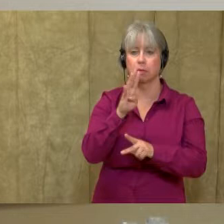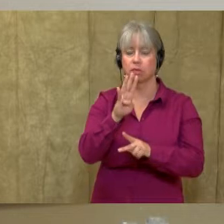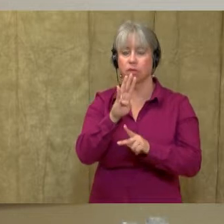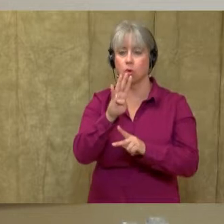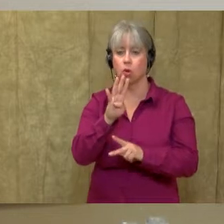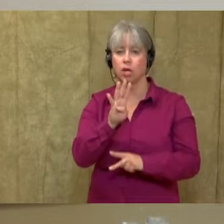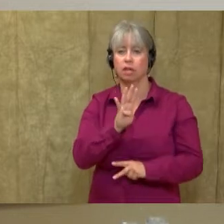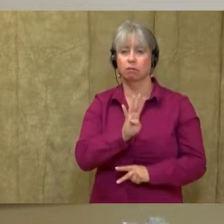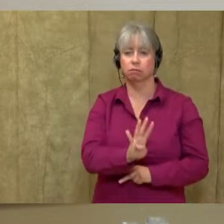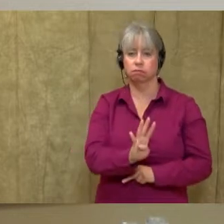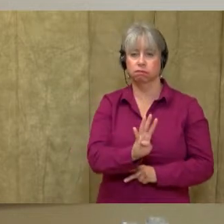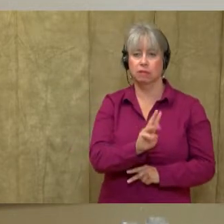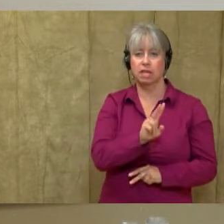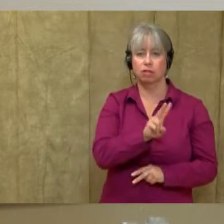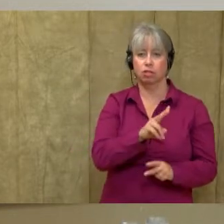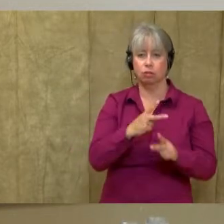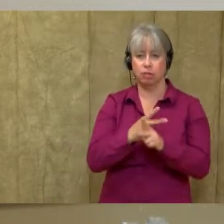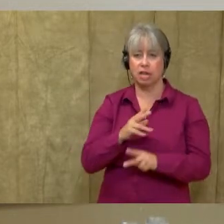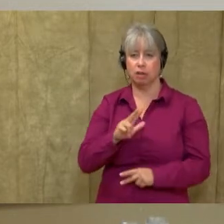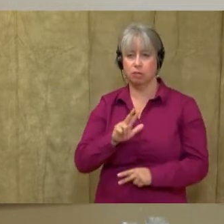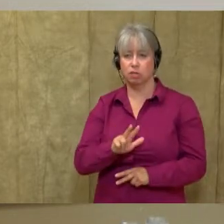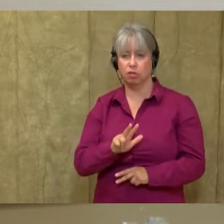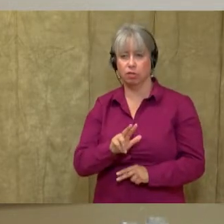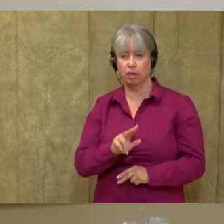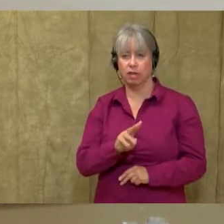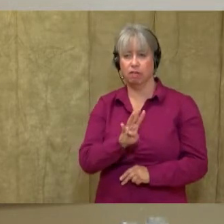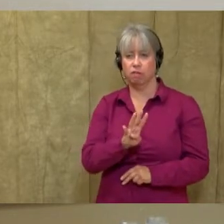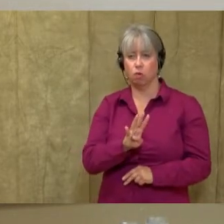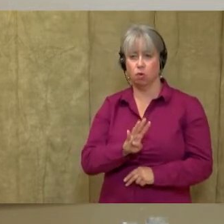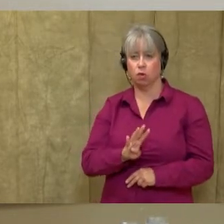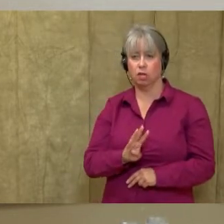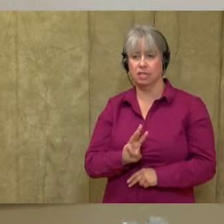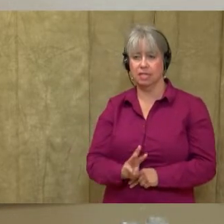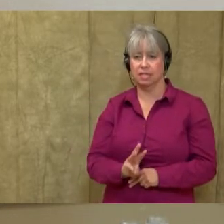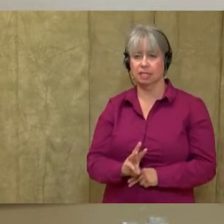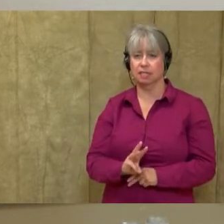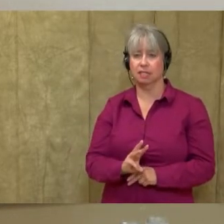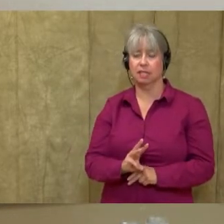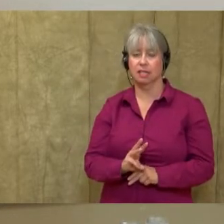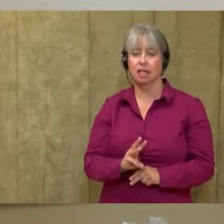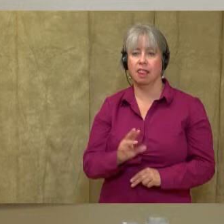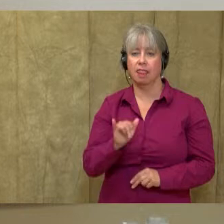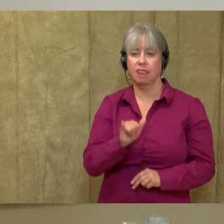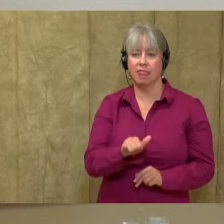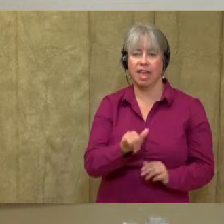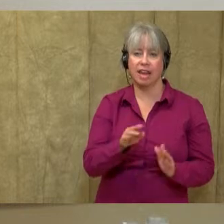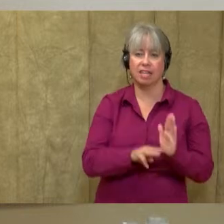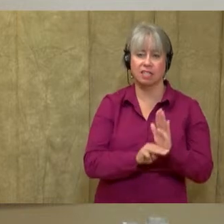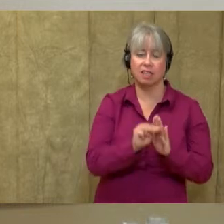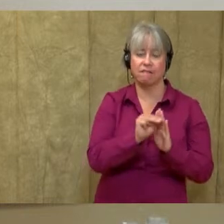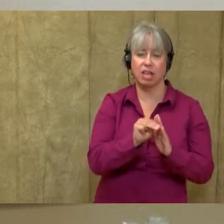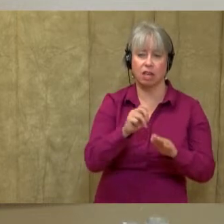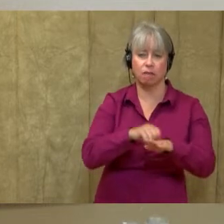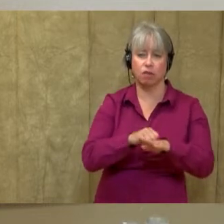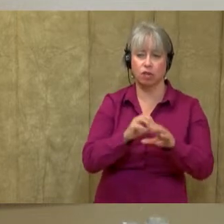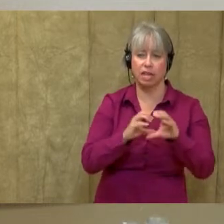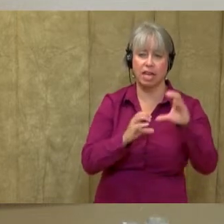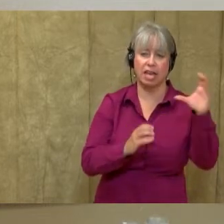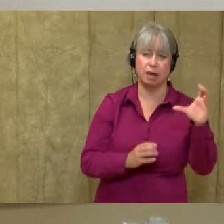3, this is what I would get for the volume of my hemisphere. Remember, we're talking about